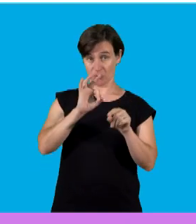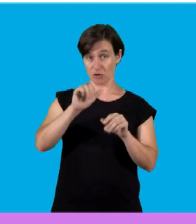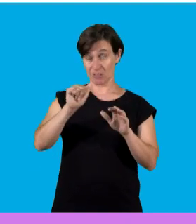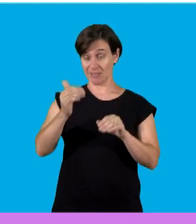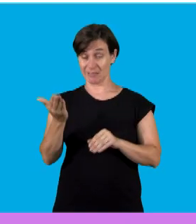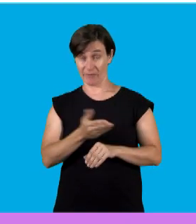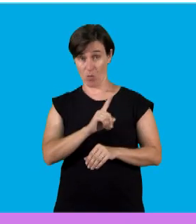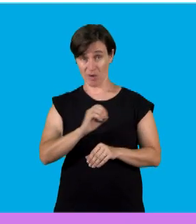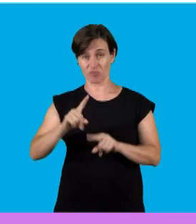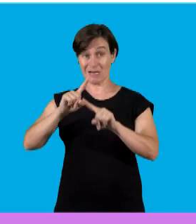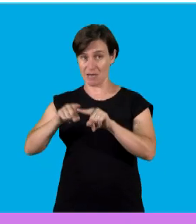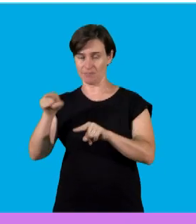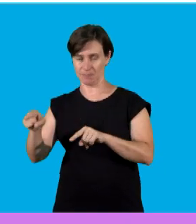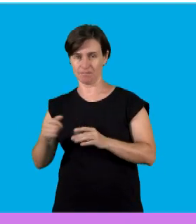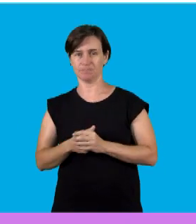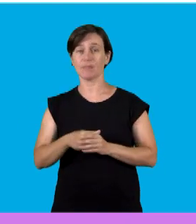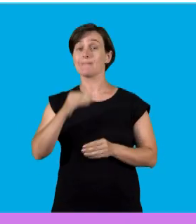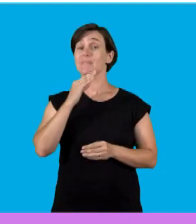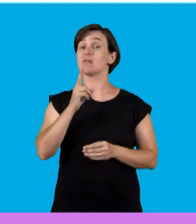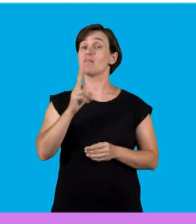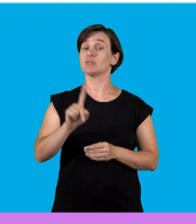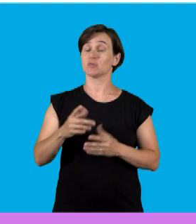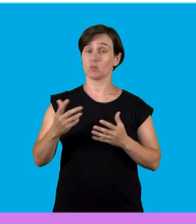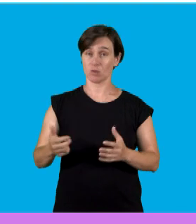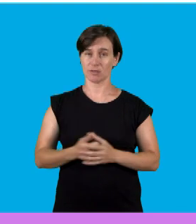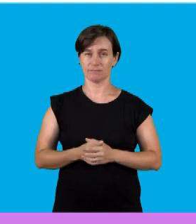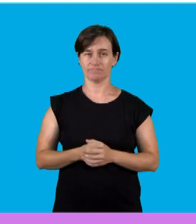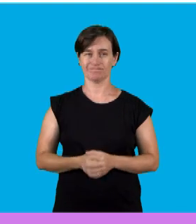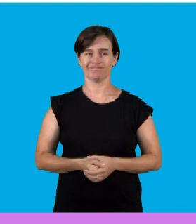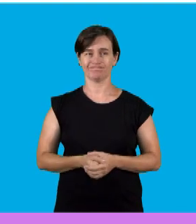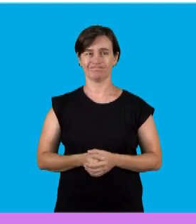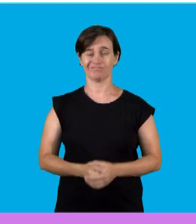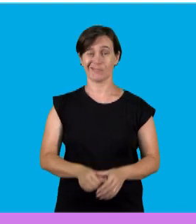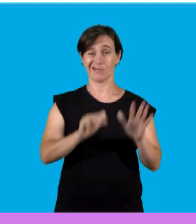by 100. Okay, so therefore, it will be